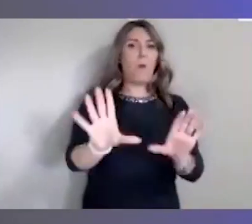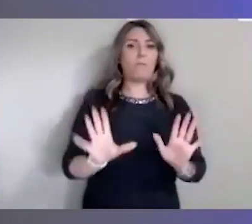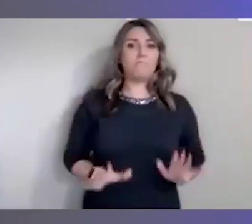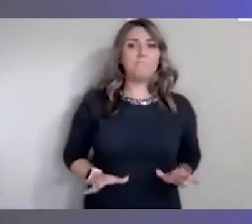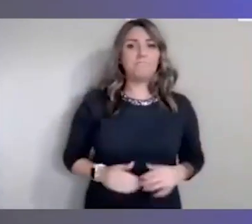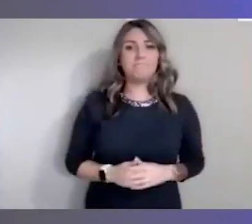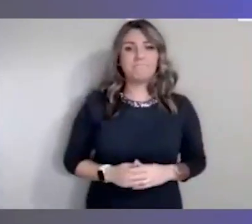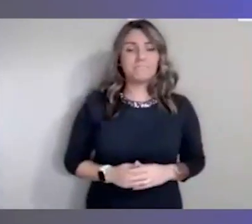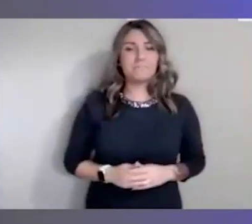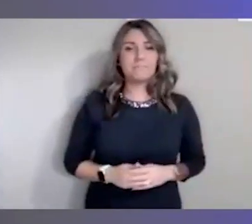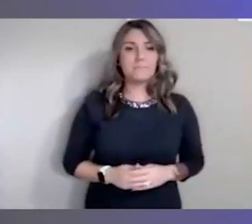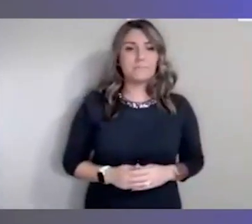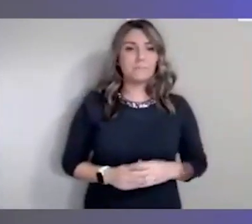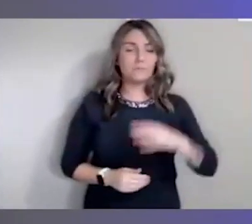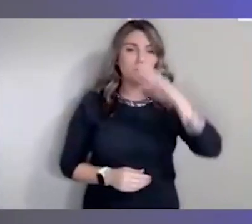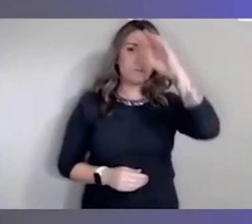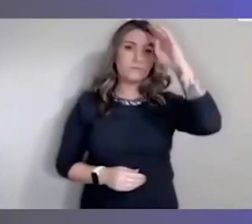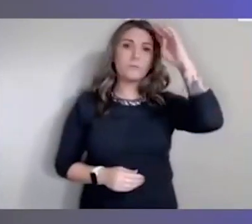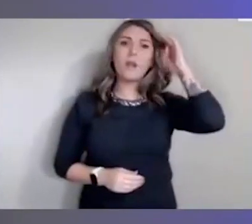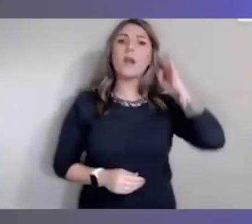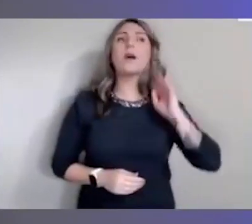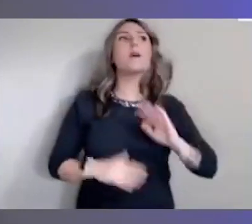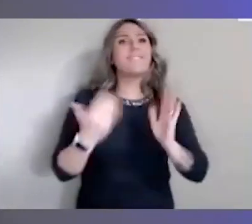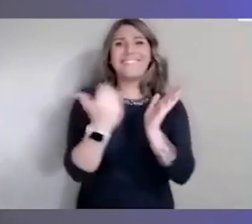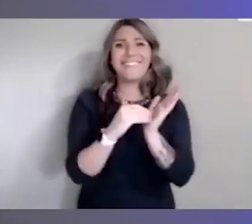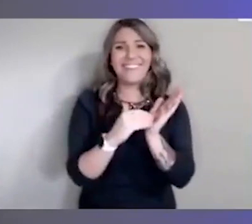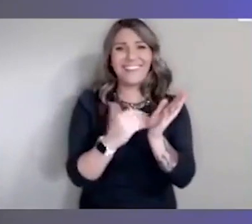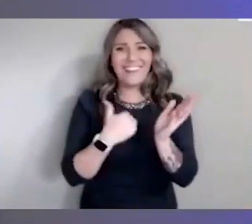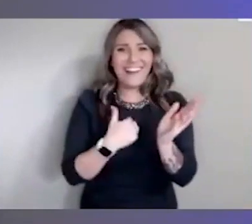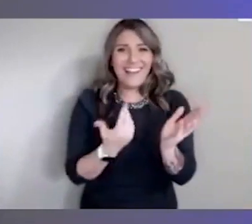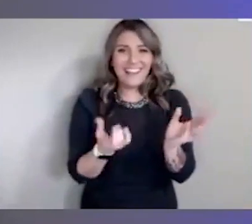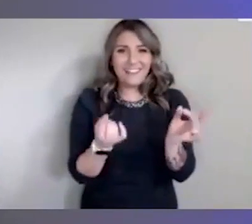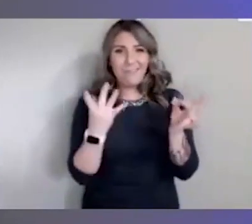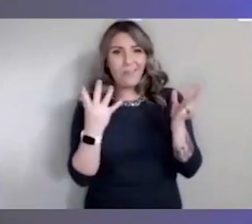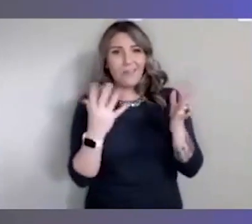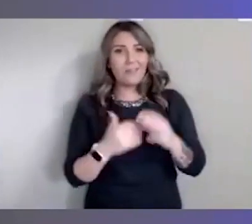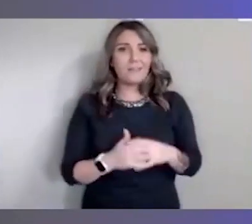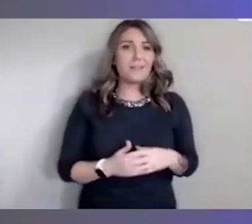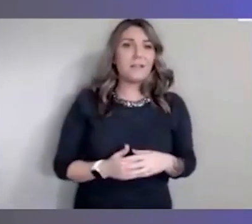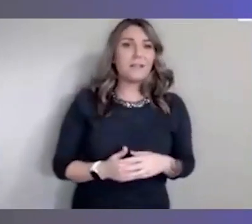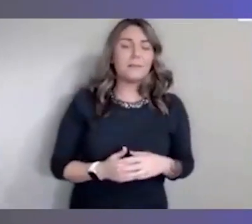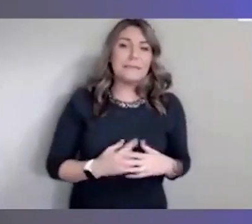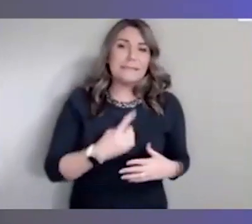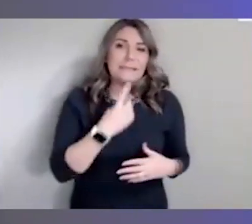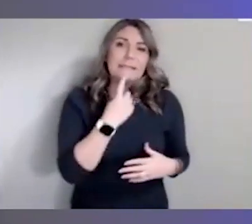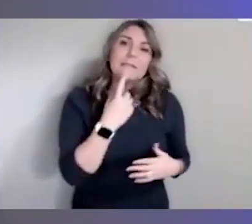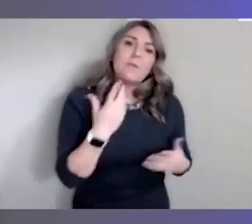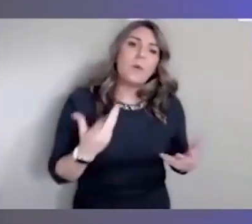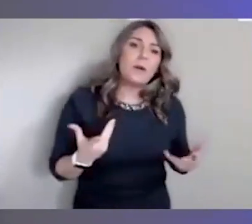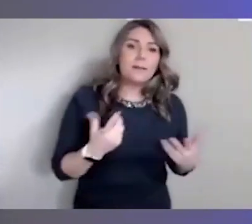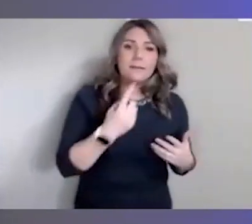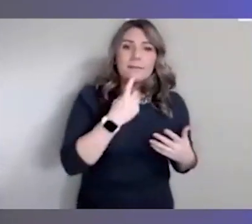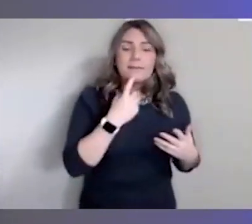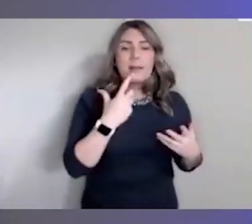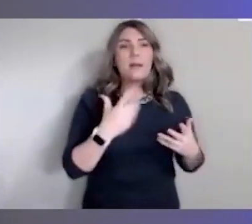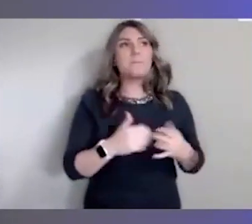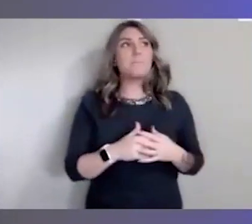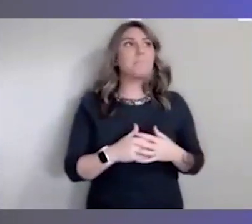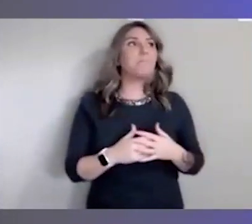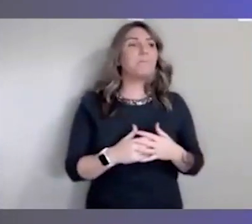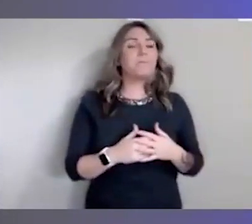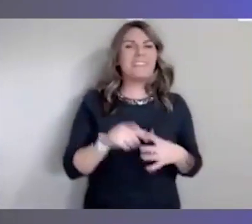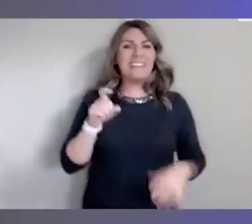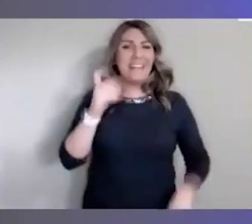And again, I hate, it'd be disappointing to say that they would have to experience